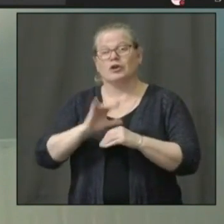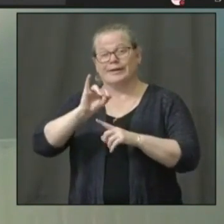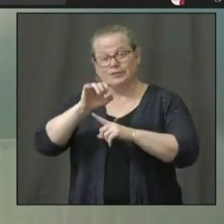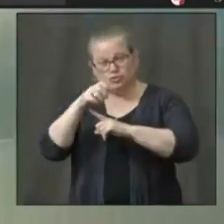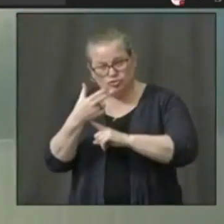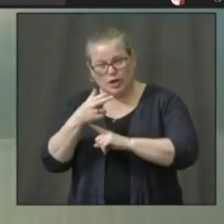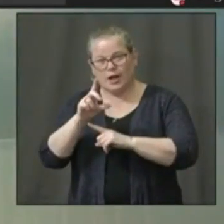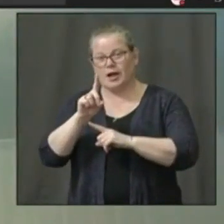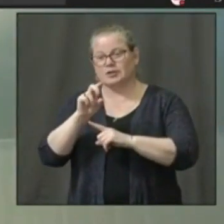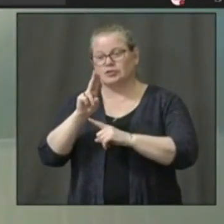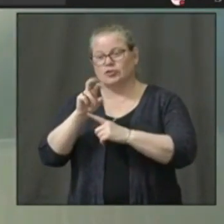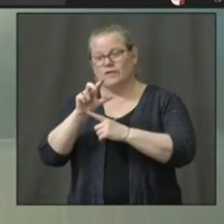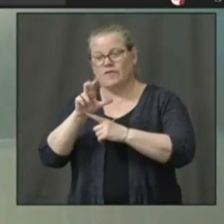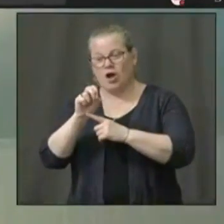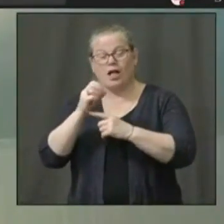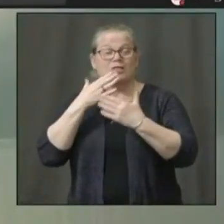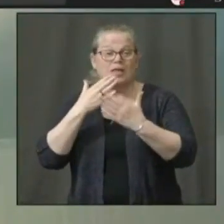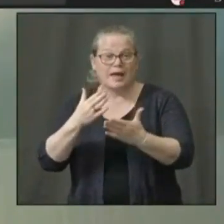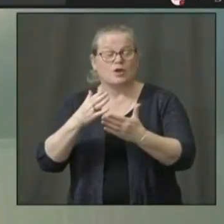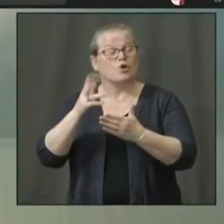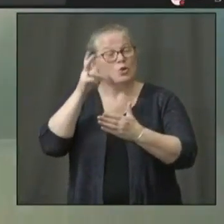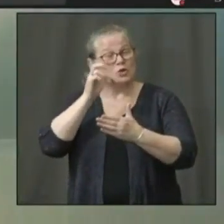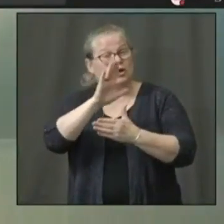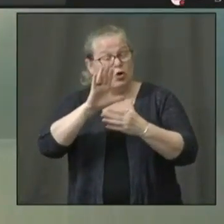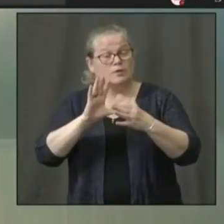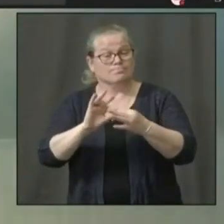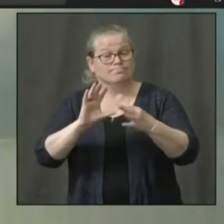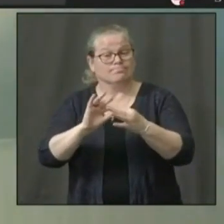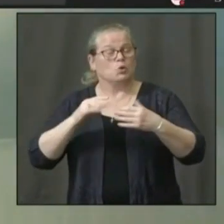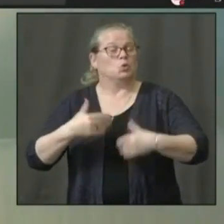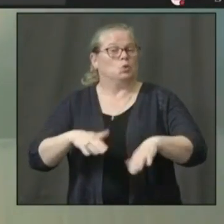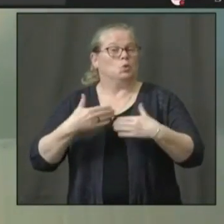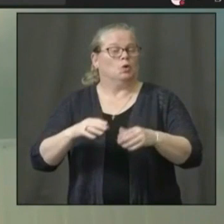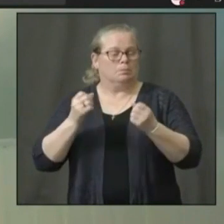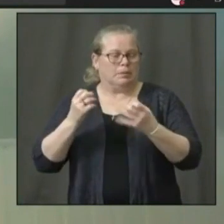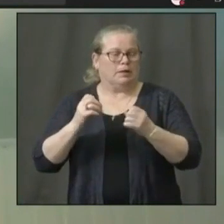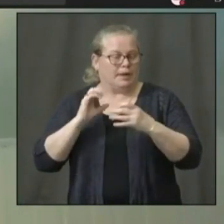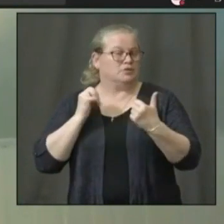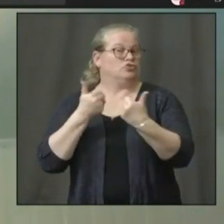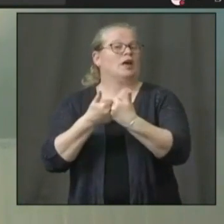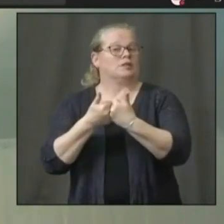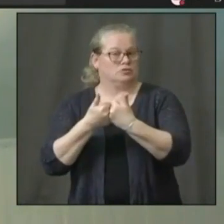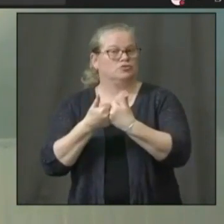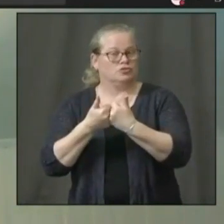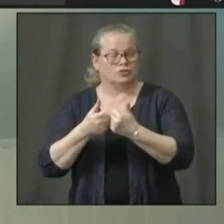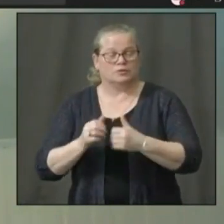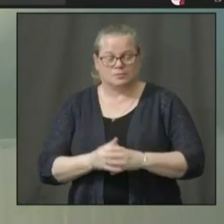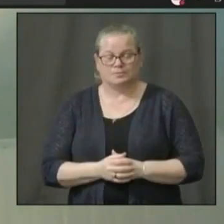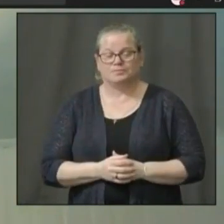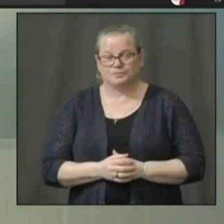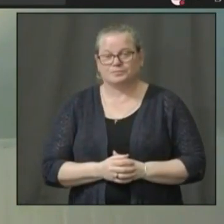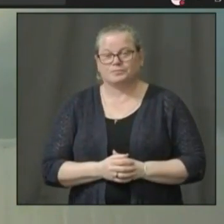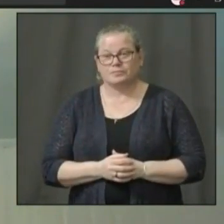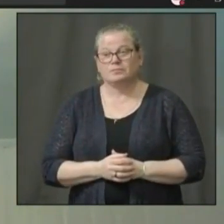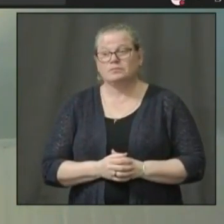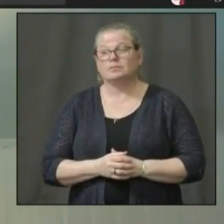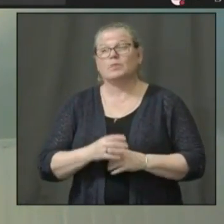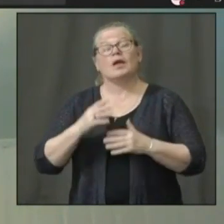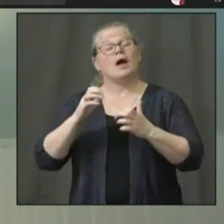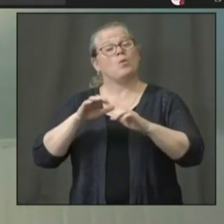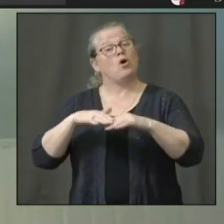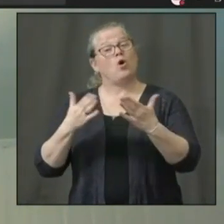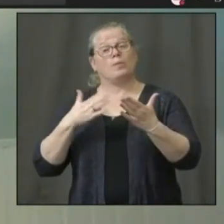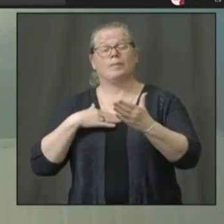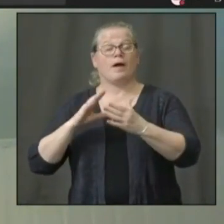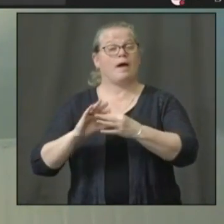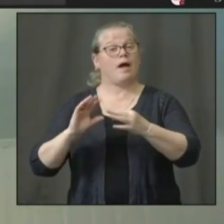When you listen, you can hear the daunting challenges before us. I thought I'd start my comments by, like you, Governor,